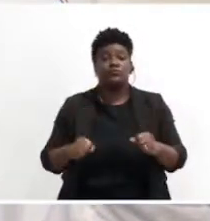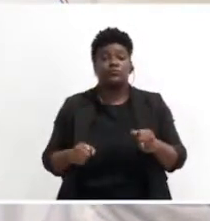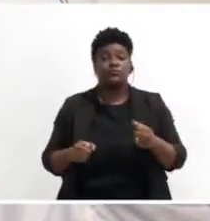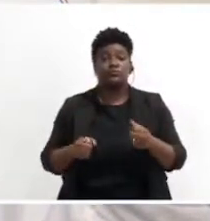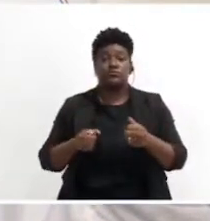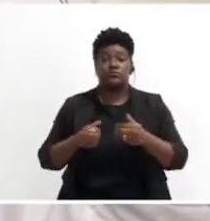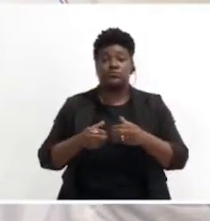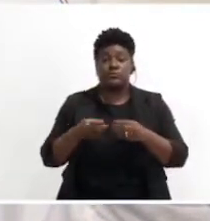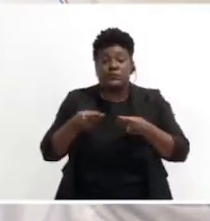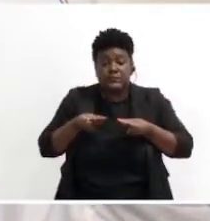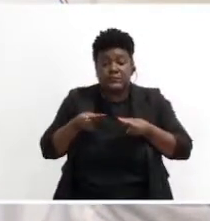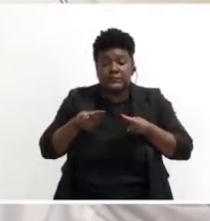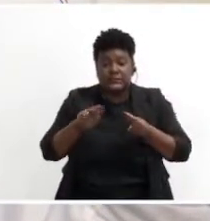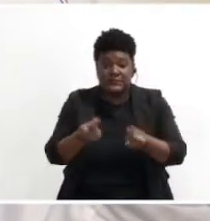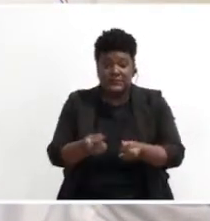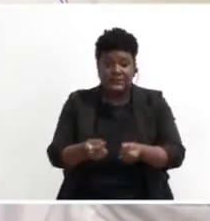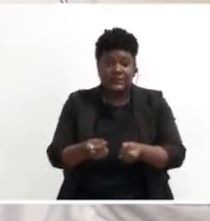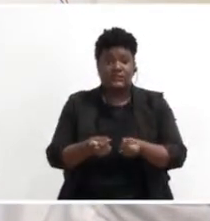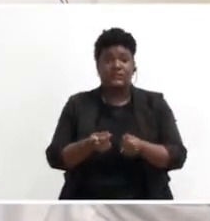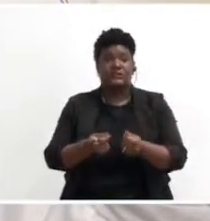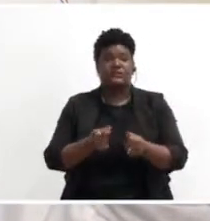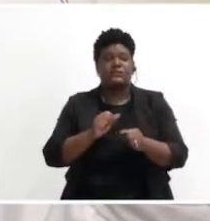level, and make a bond.